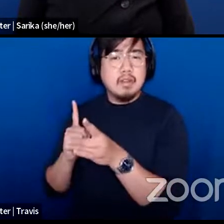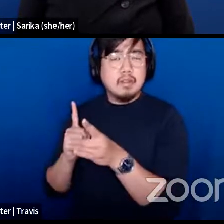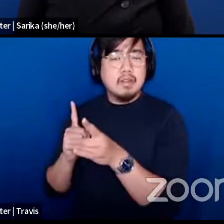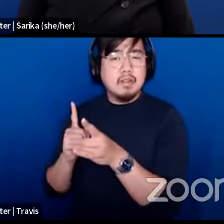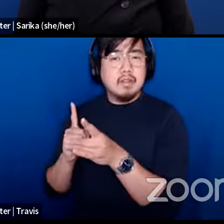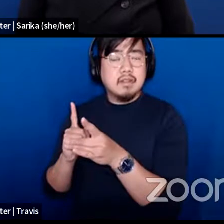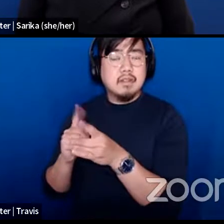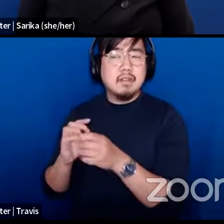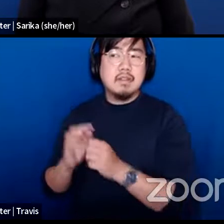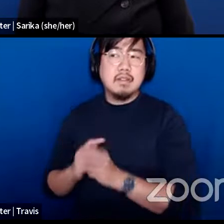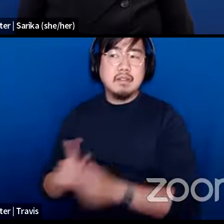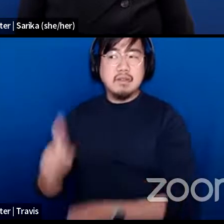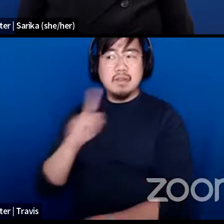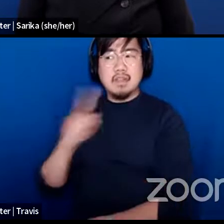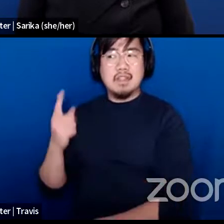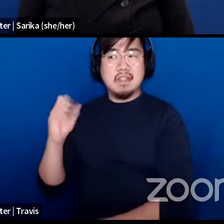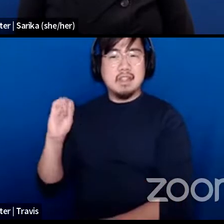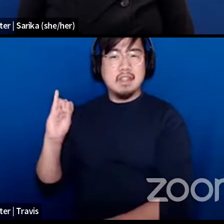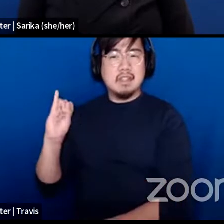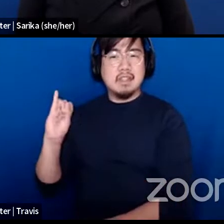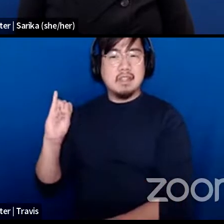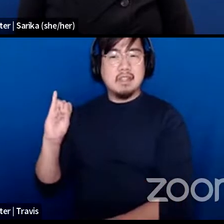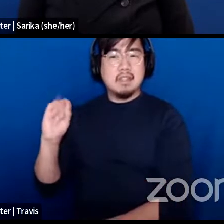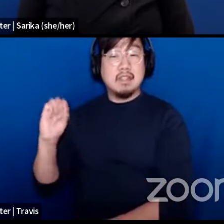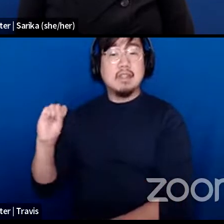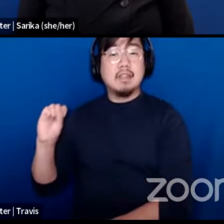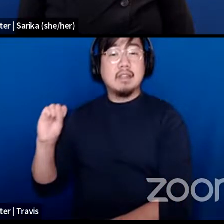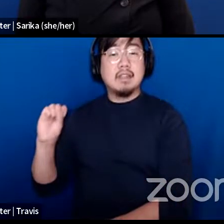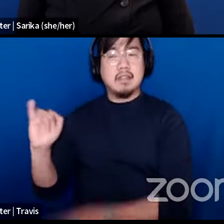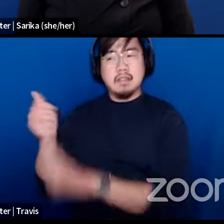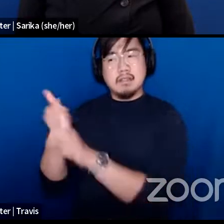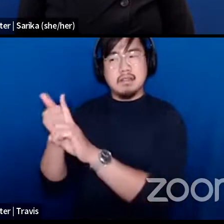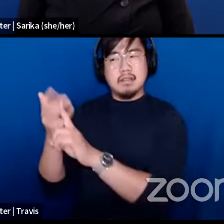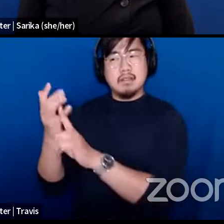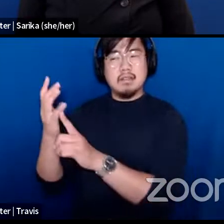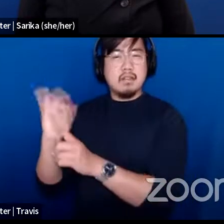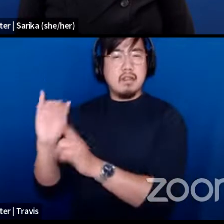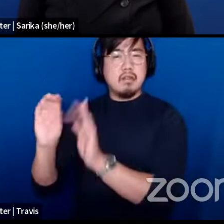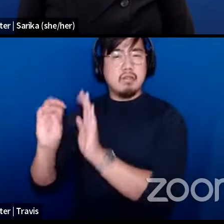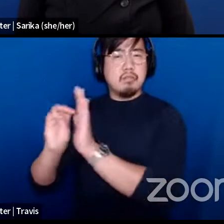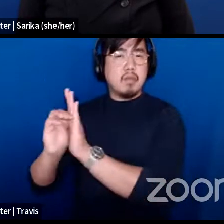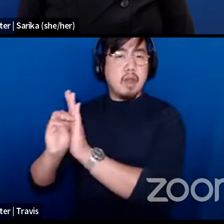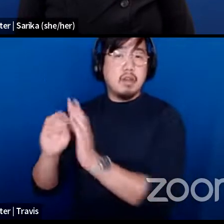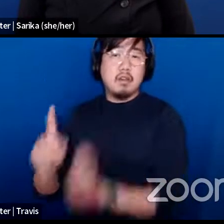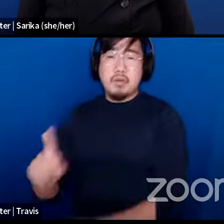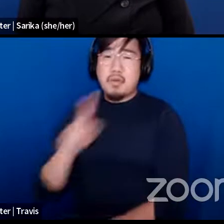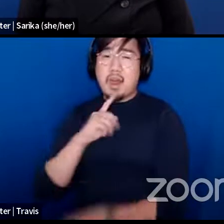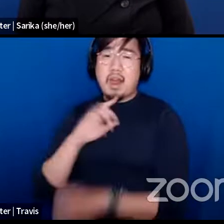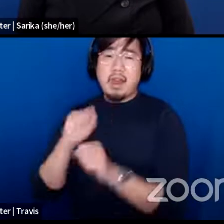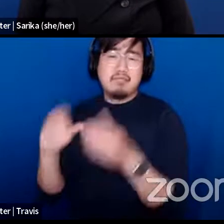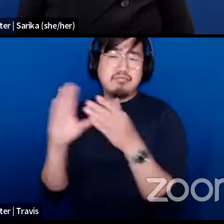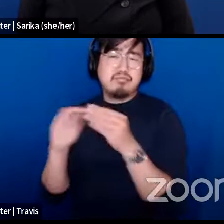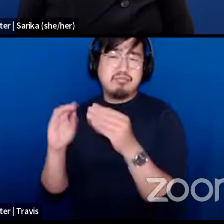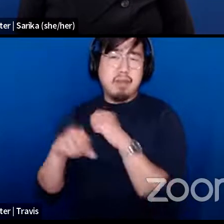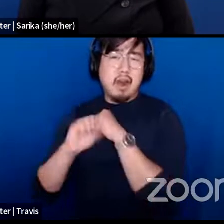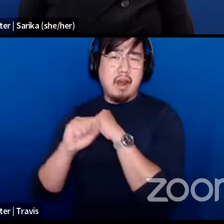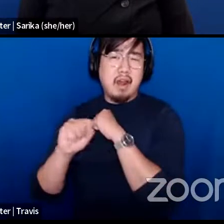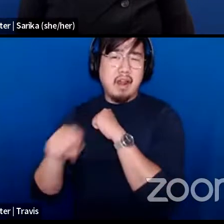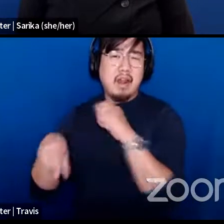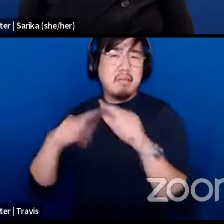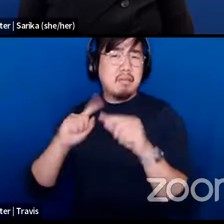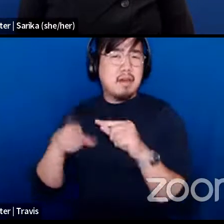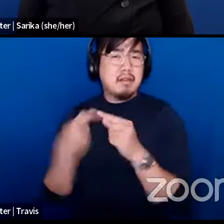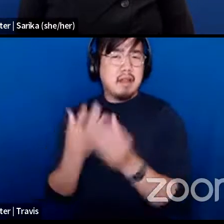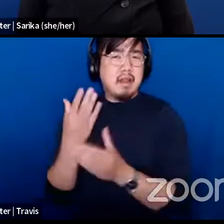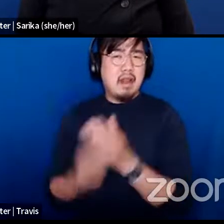many ways, it's a model. So that said, I could speak at length about the omission. And then yes,